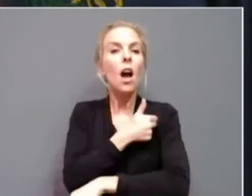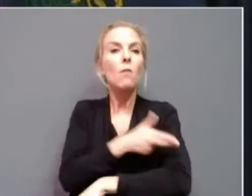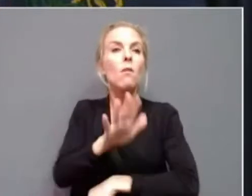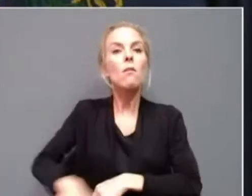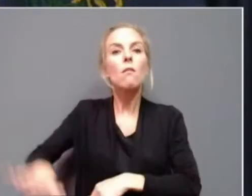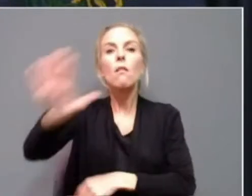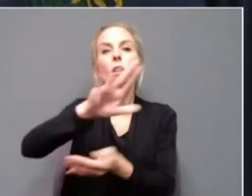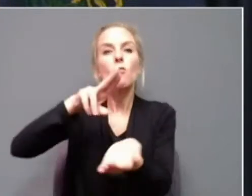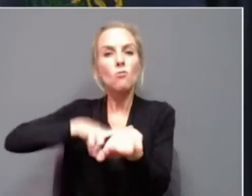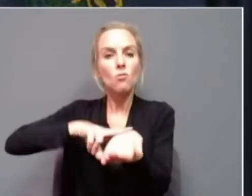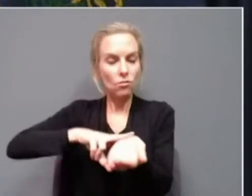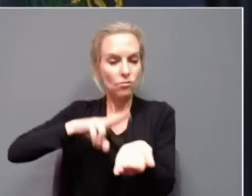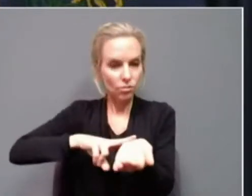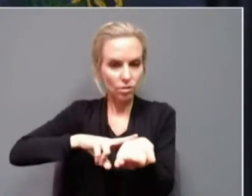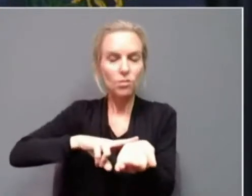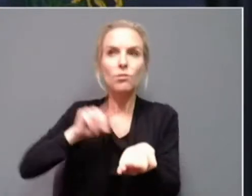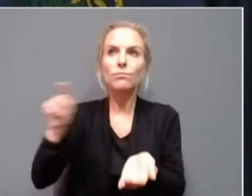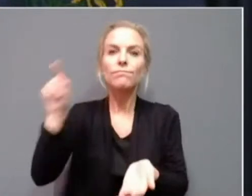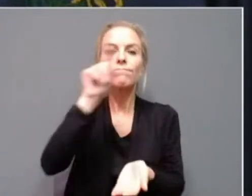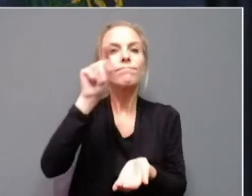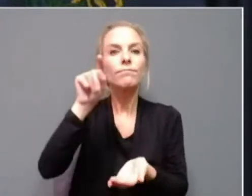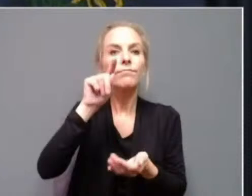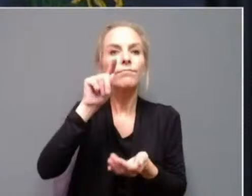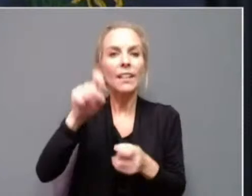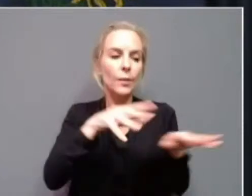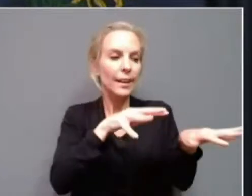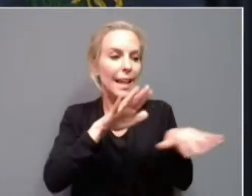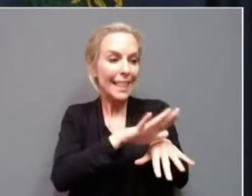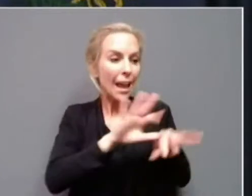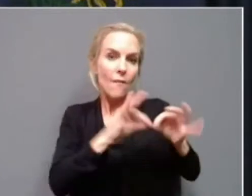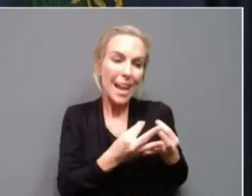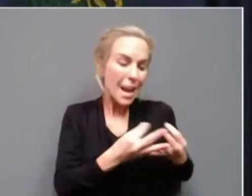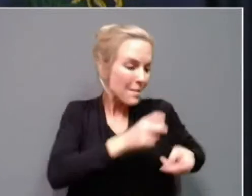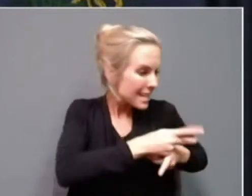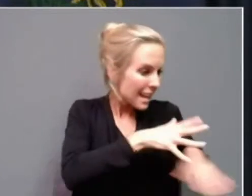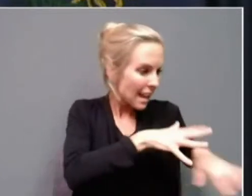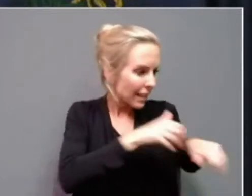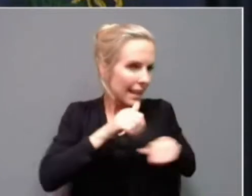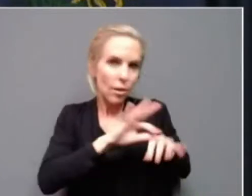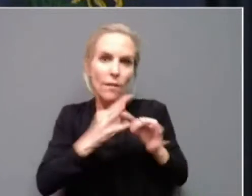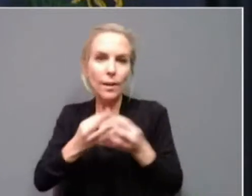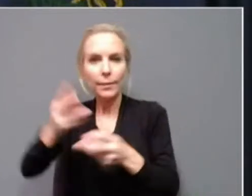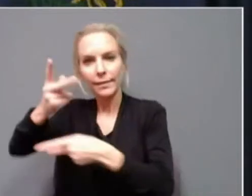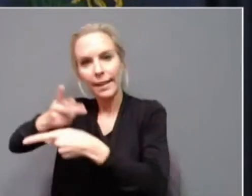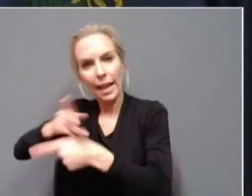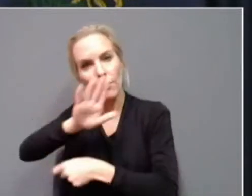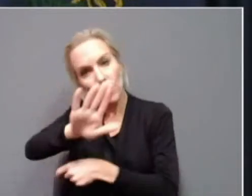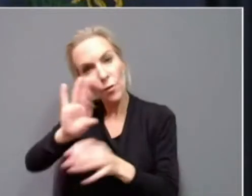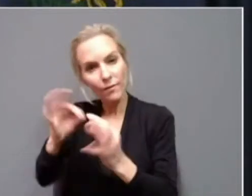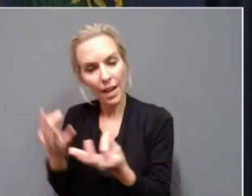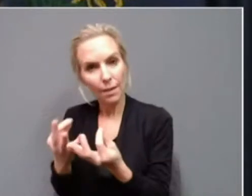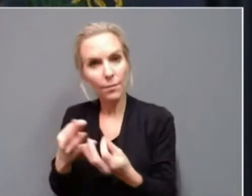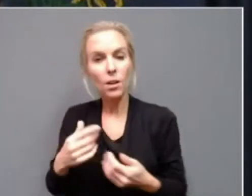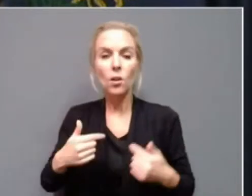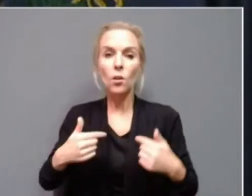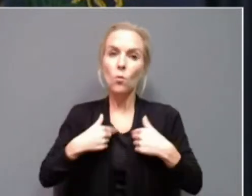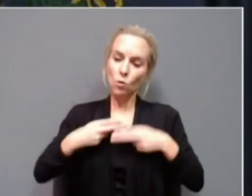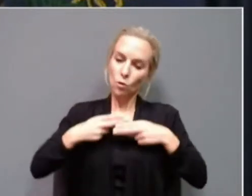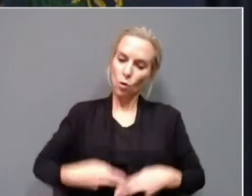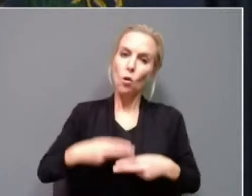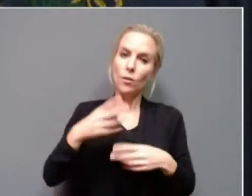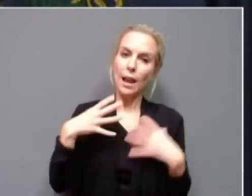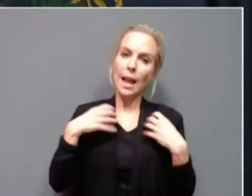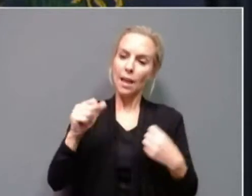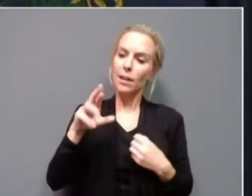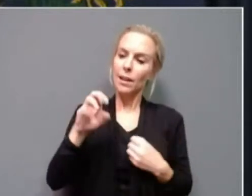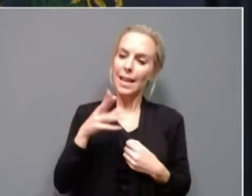their families to take care of yours. We've been called healthcare heroes, but I believe I speak for many nurses when I say we